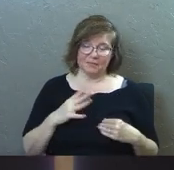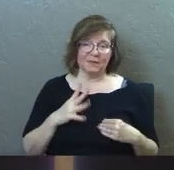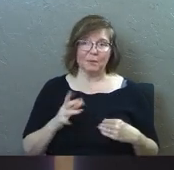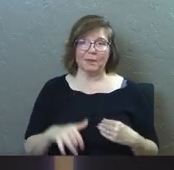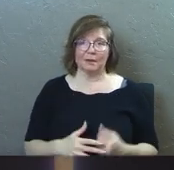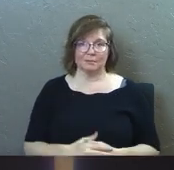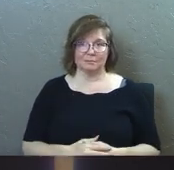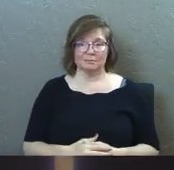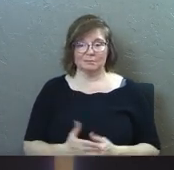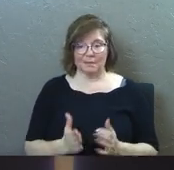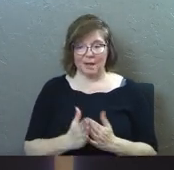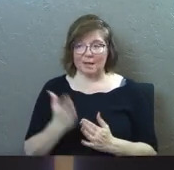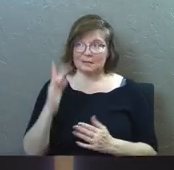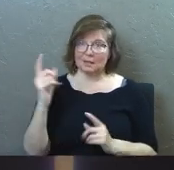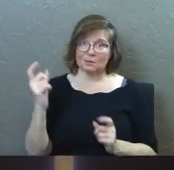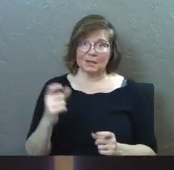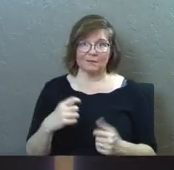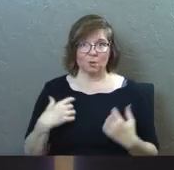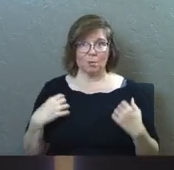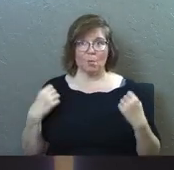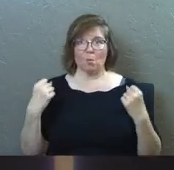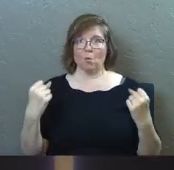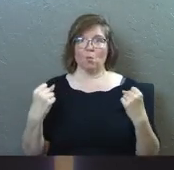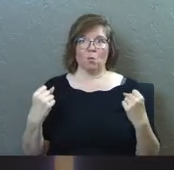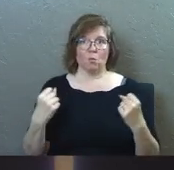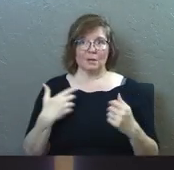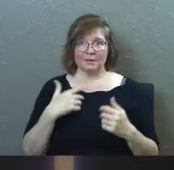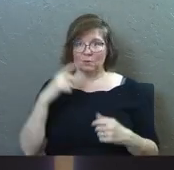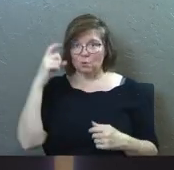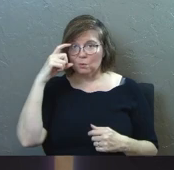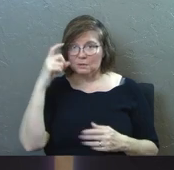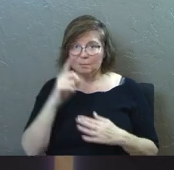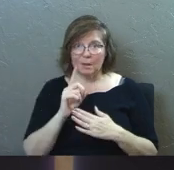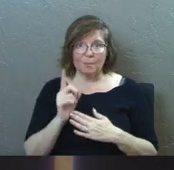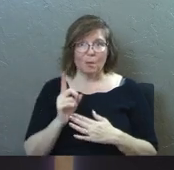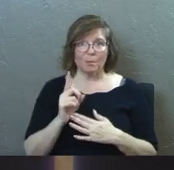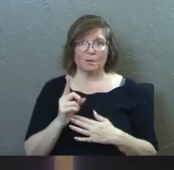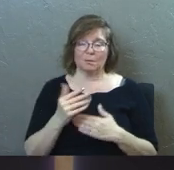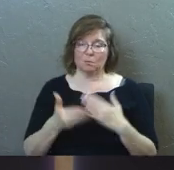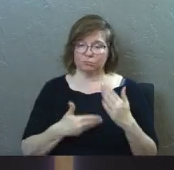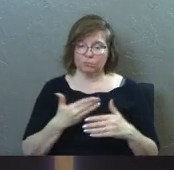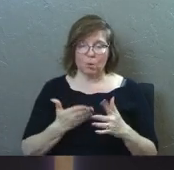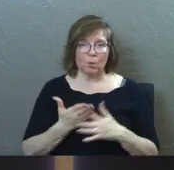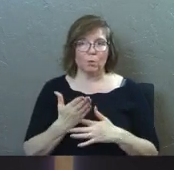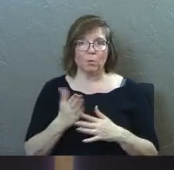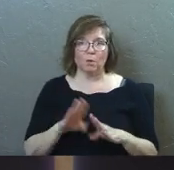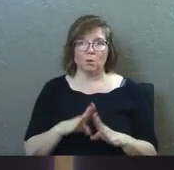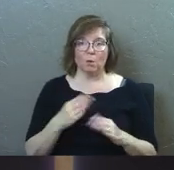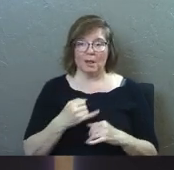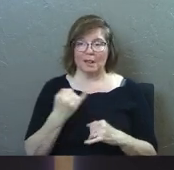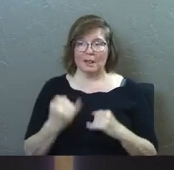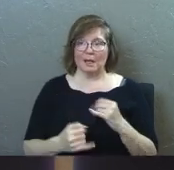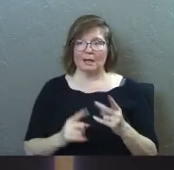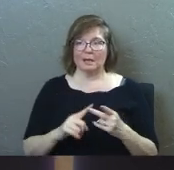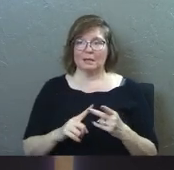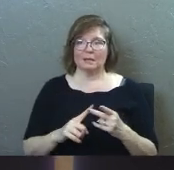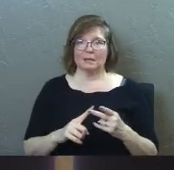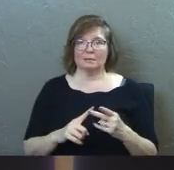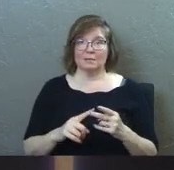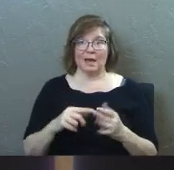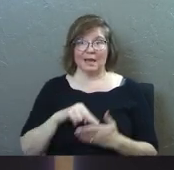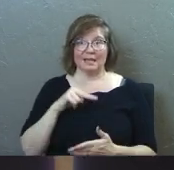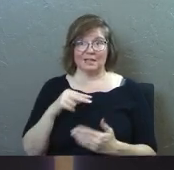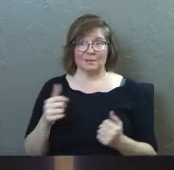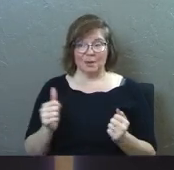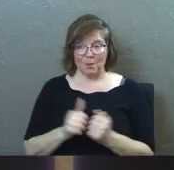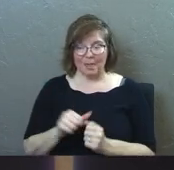it. Ask God to give you boldness. Ask God to give you wisdom in the moment. Walk through the door. Last thing, be right next to them on